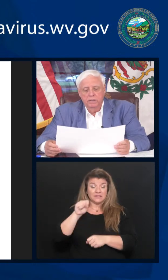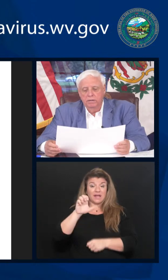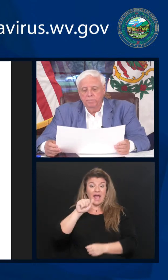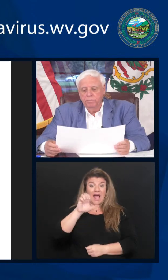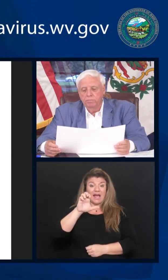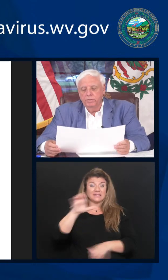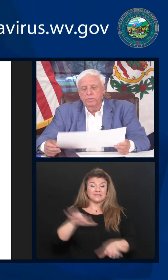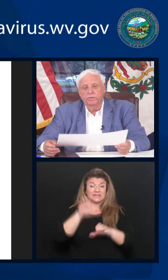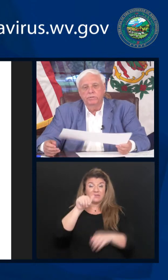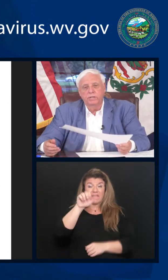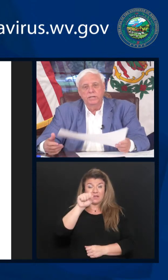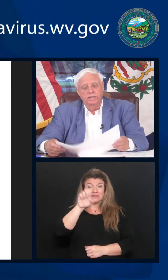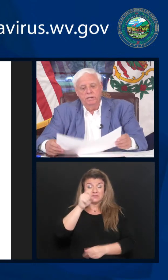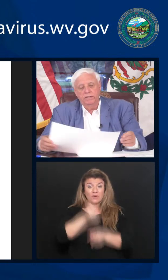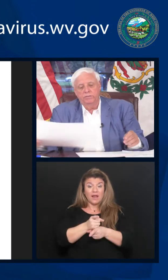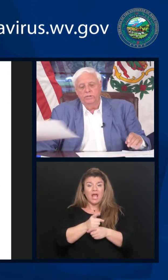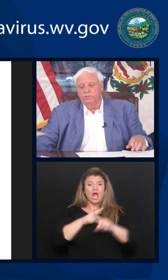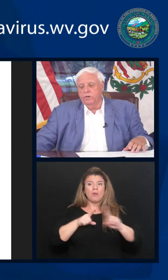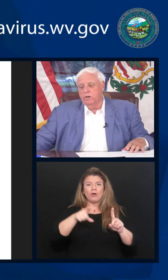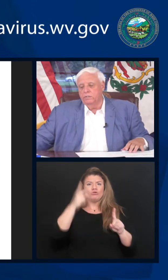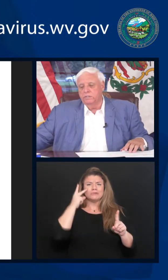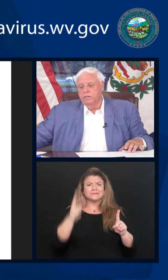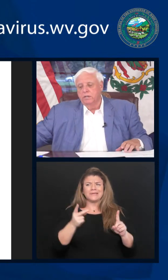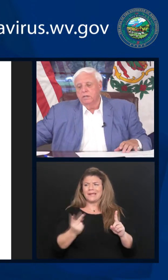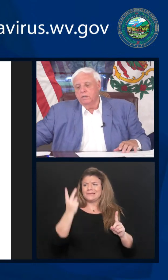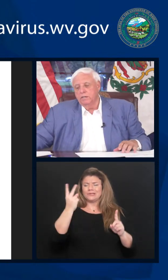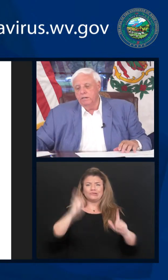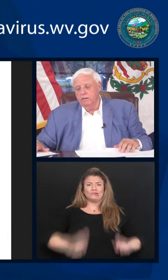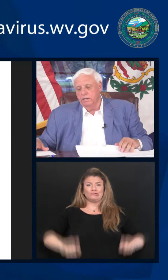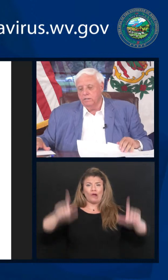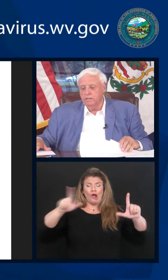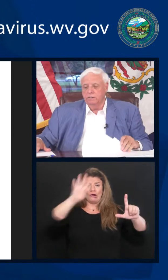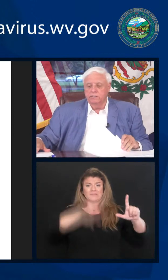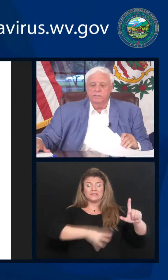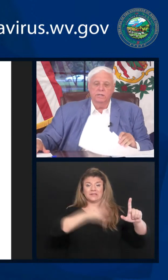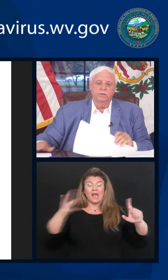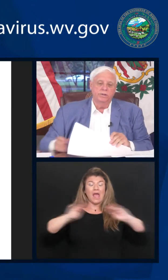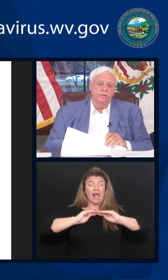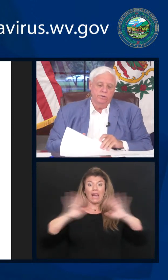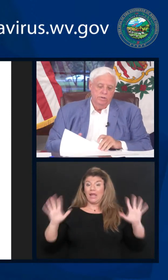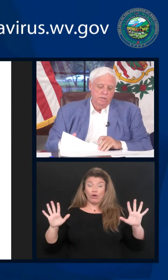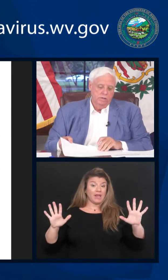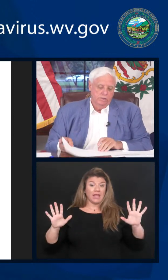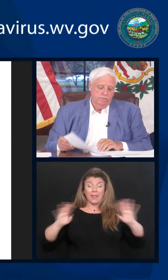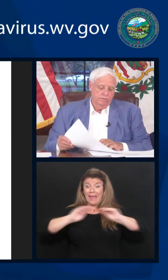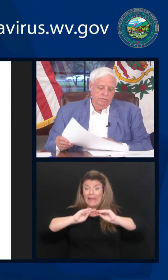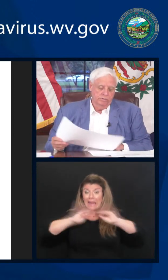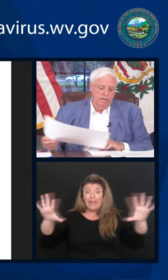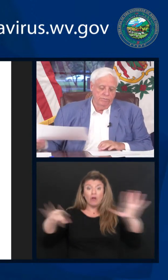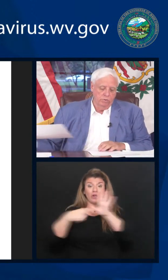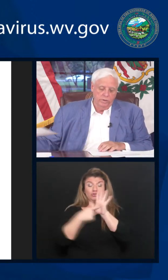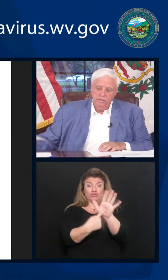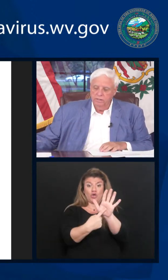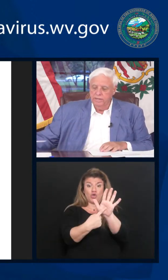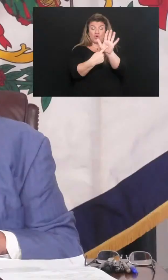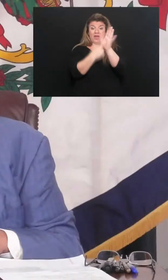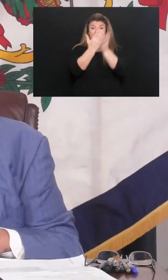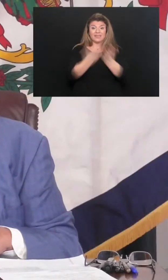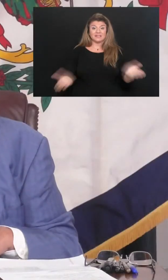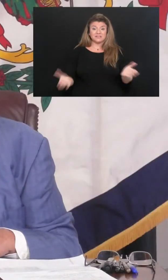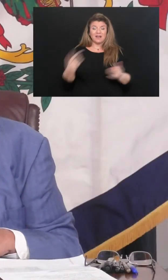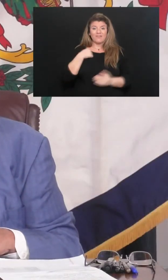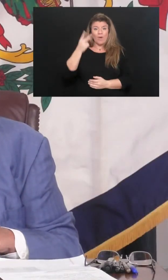But you can see, and these two charts clearly show you the stuff that we look